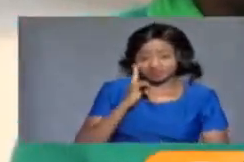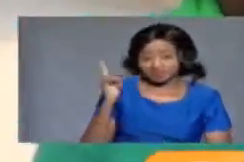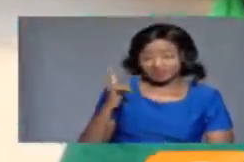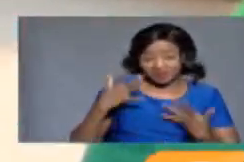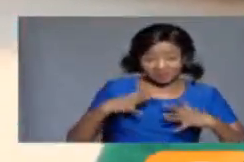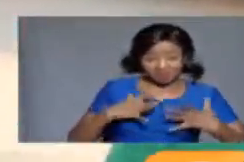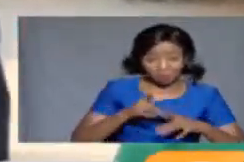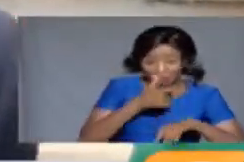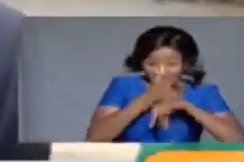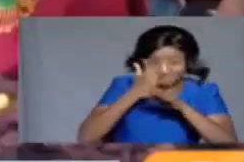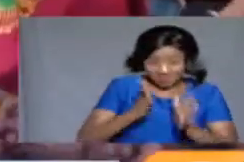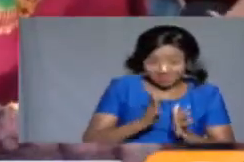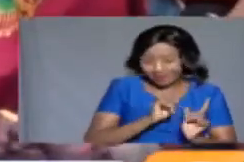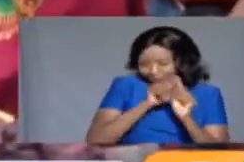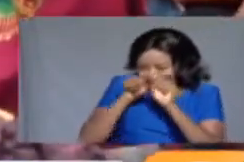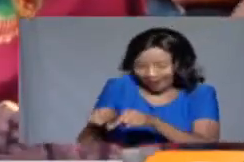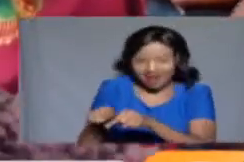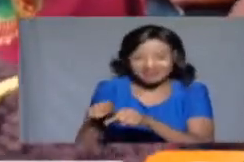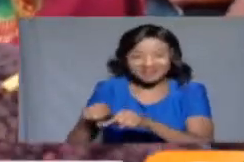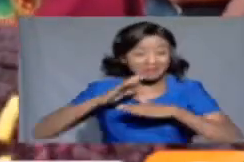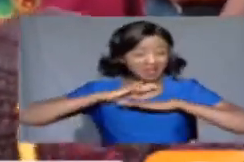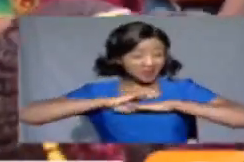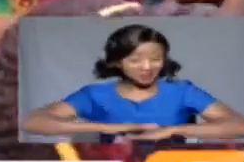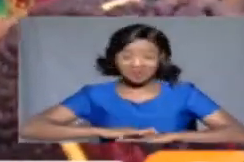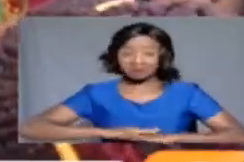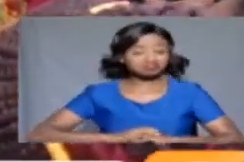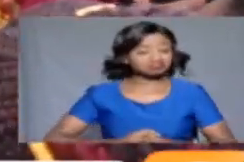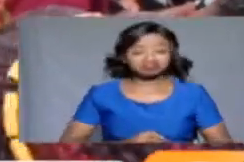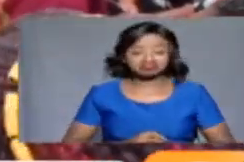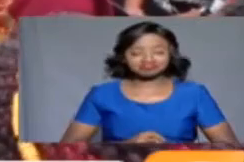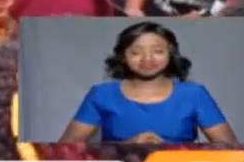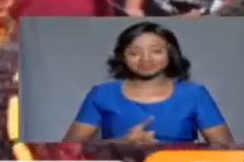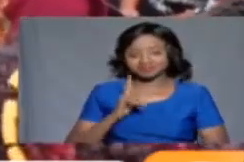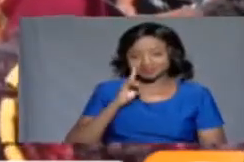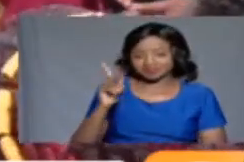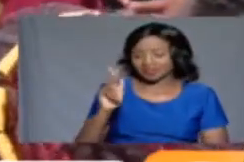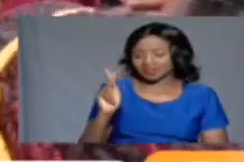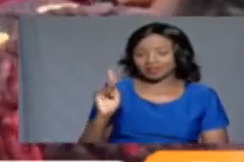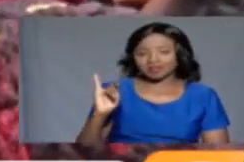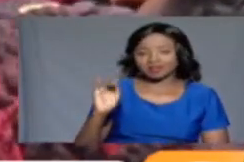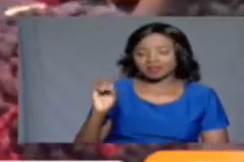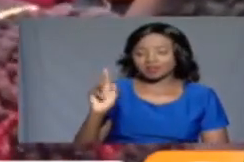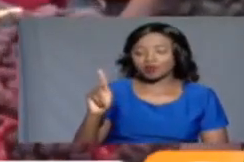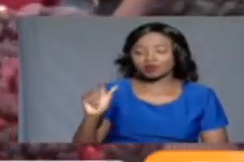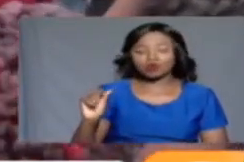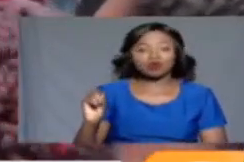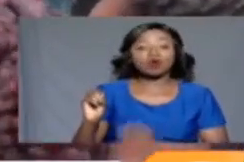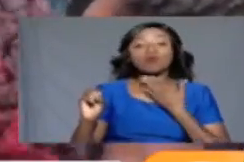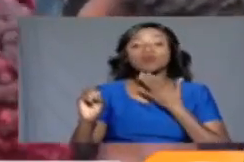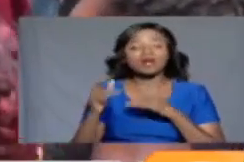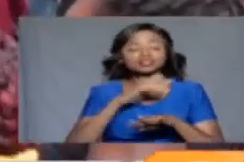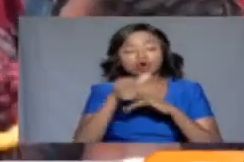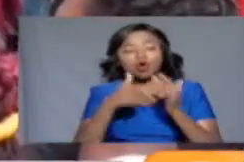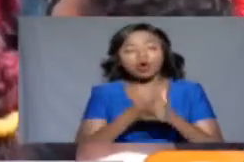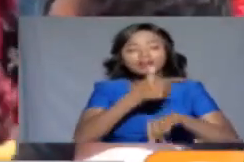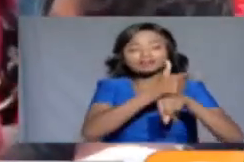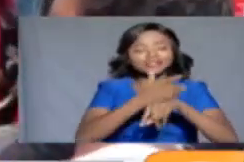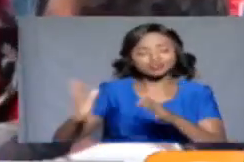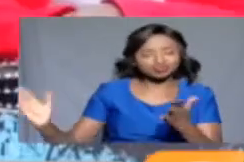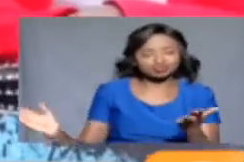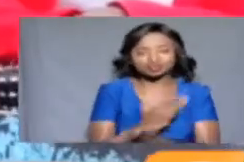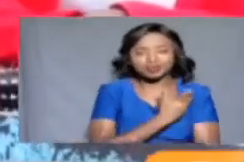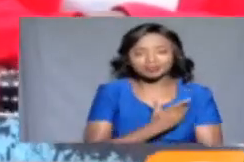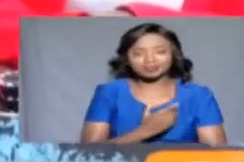at the school did not augur well with the school's administrator, Kyoko Nzeve, who at some point wanted the journalists chased away from the